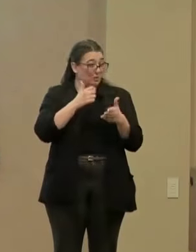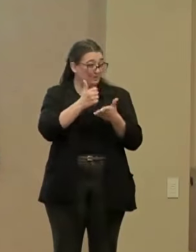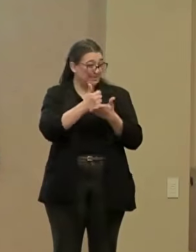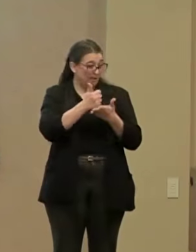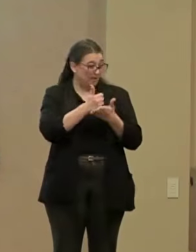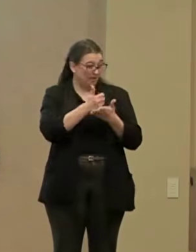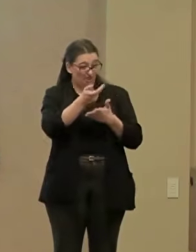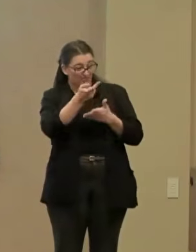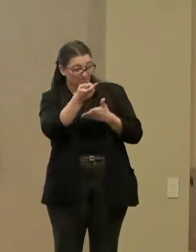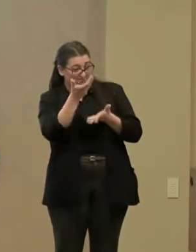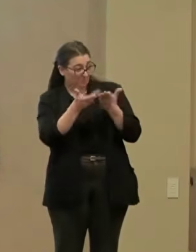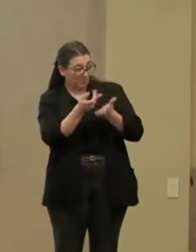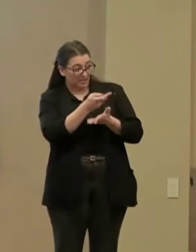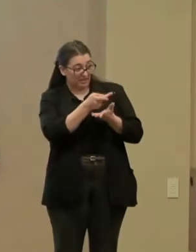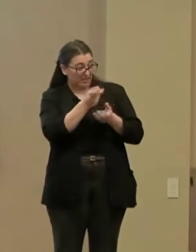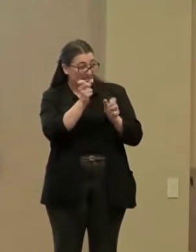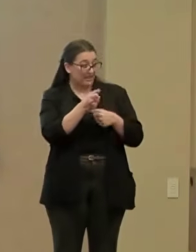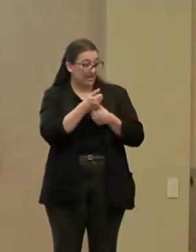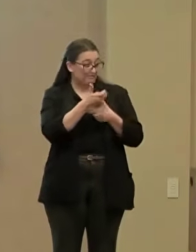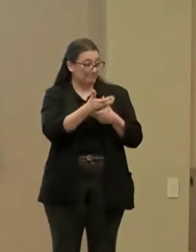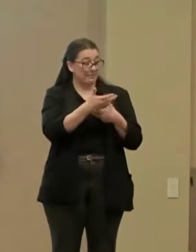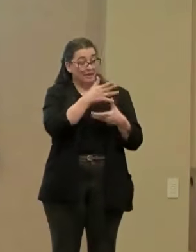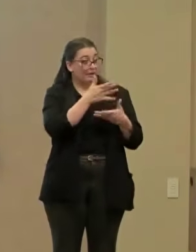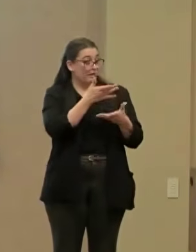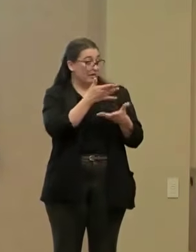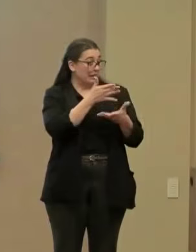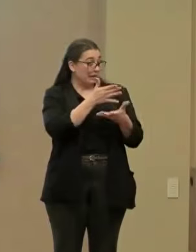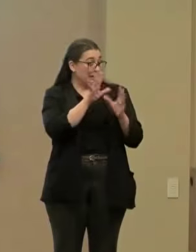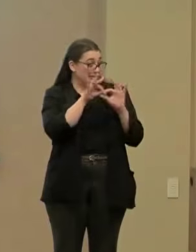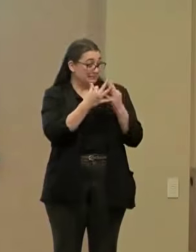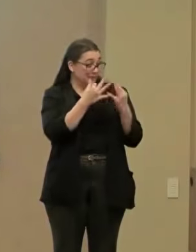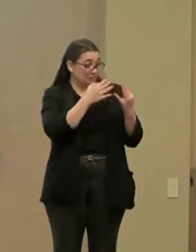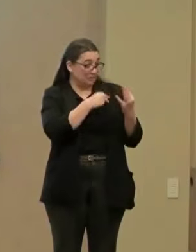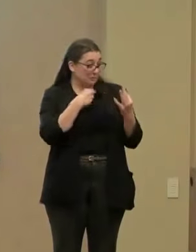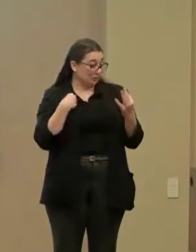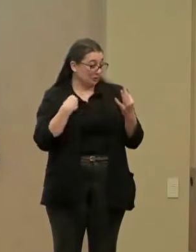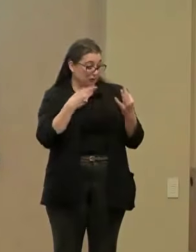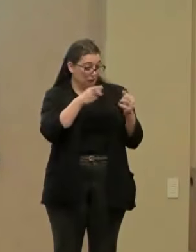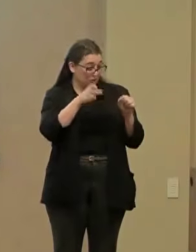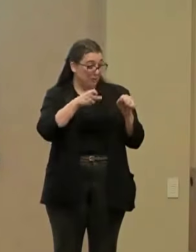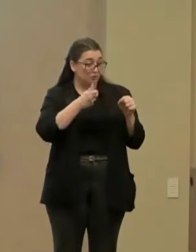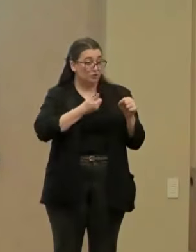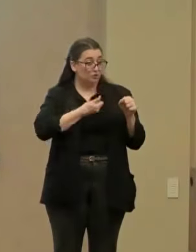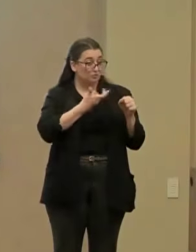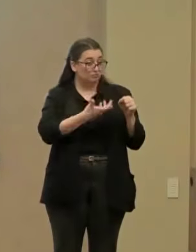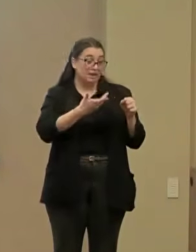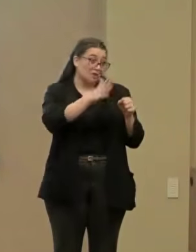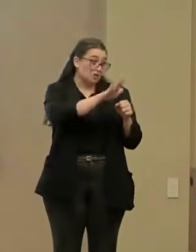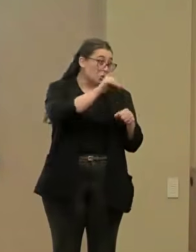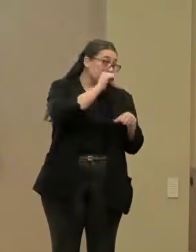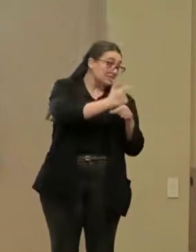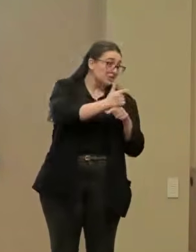they can speak on, as a family member with the sister